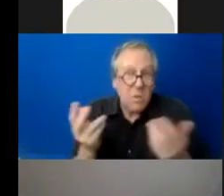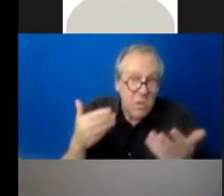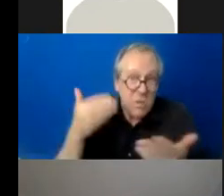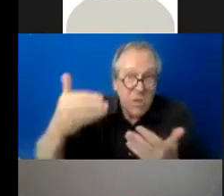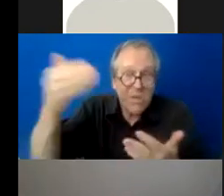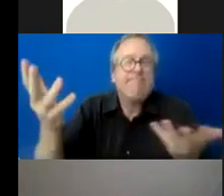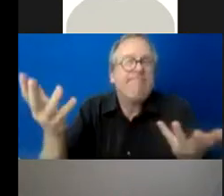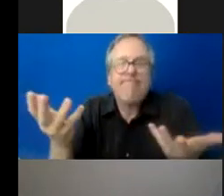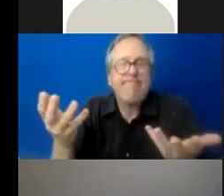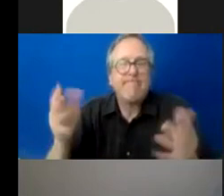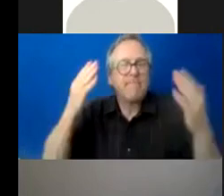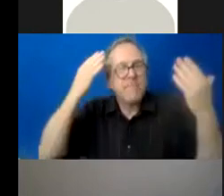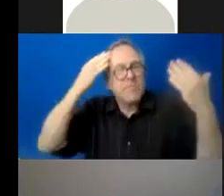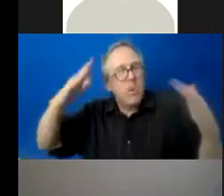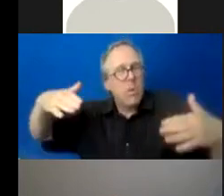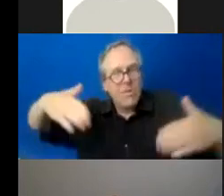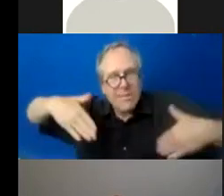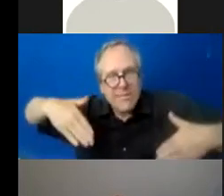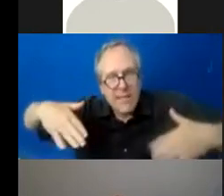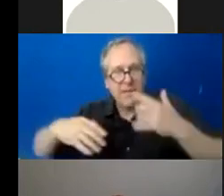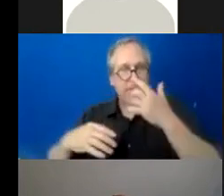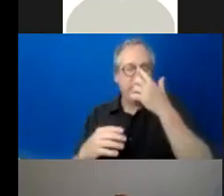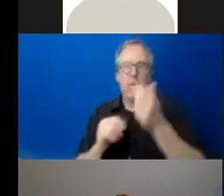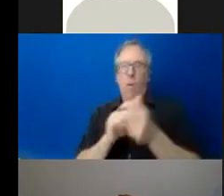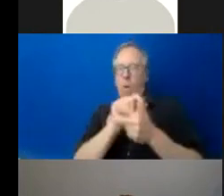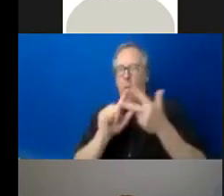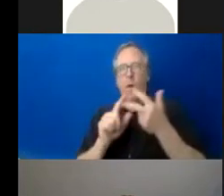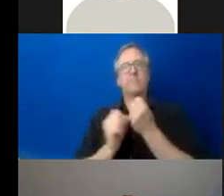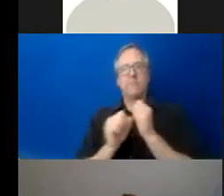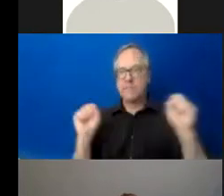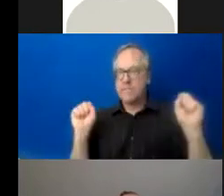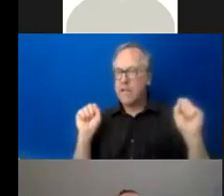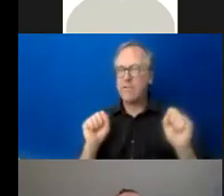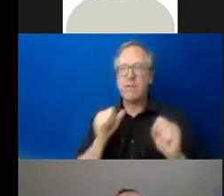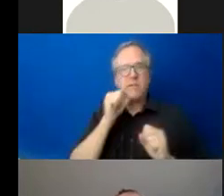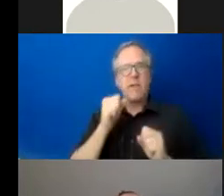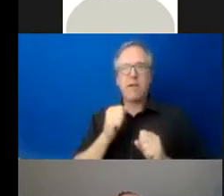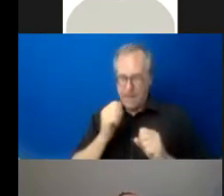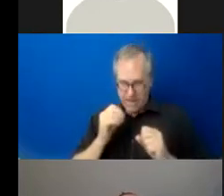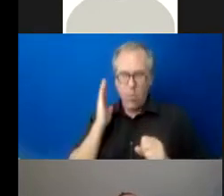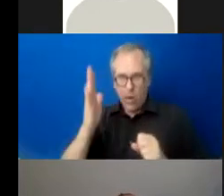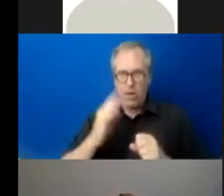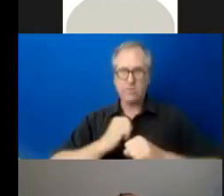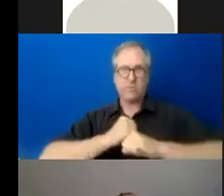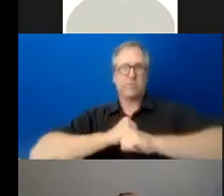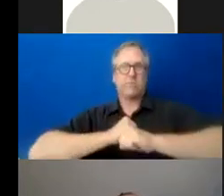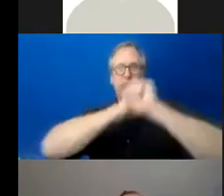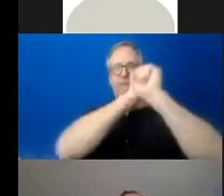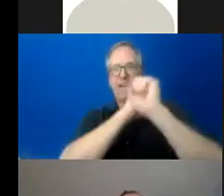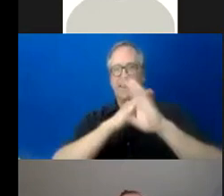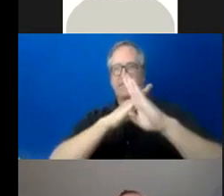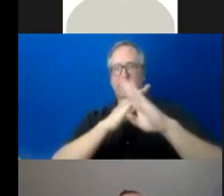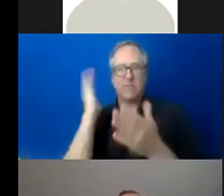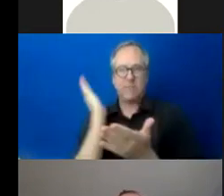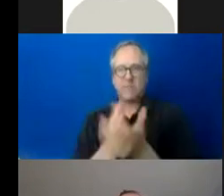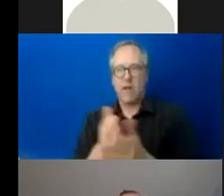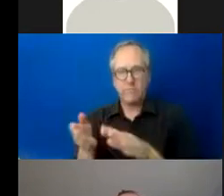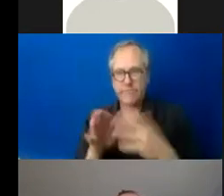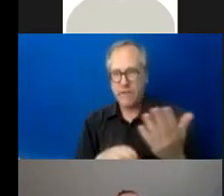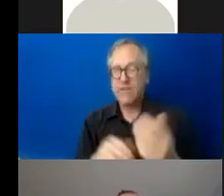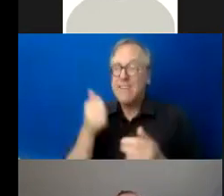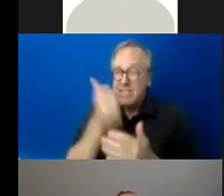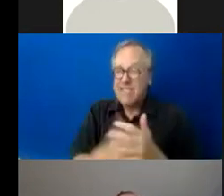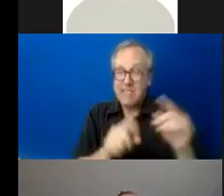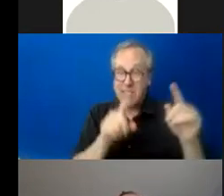All 3 vaccines are safe and similarly effective at preventing illness and severe death, which is amazing. Because each clinical trial was run a little